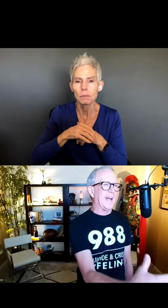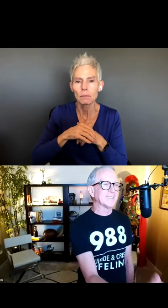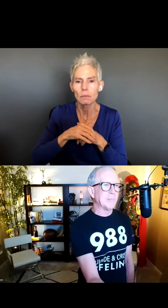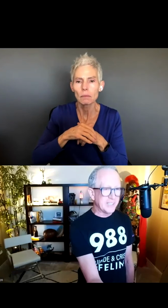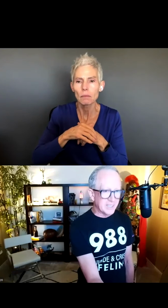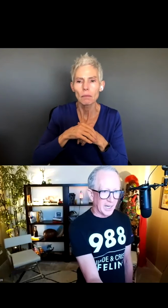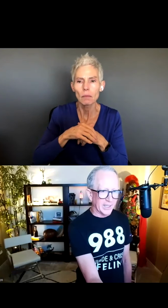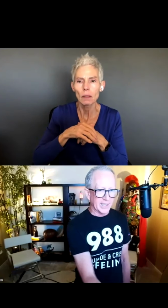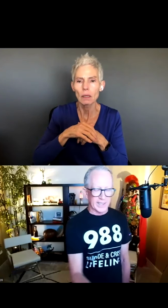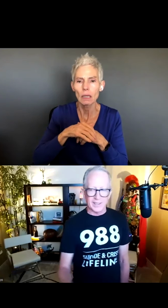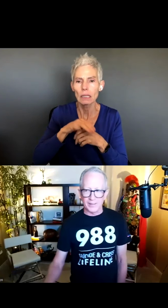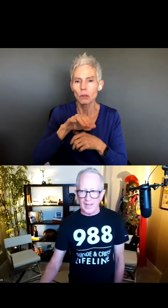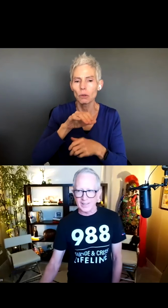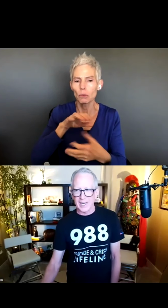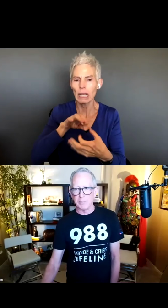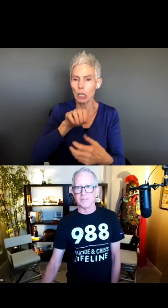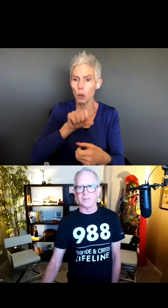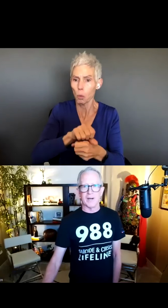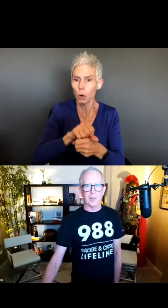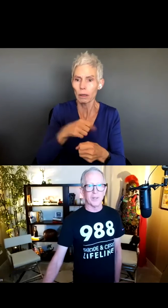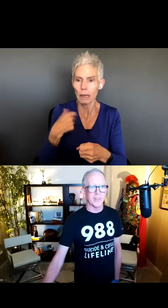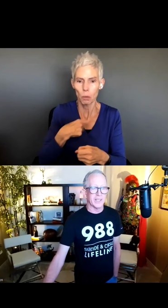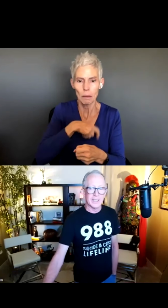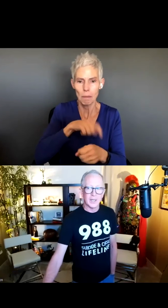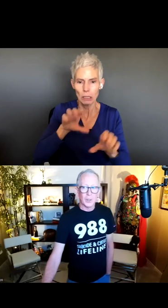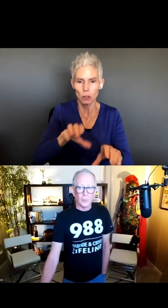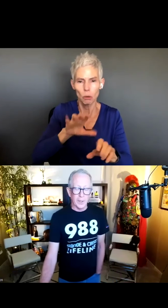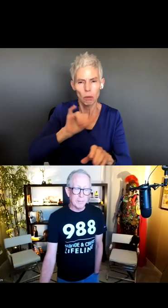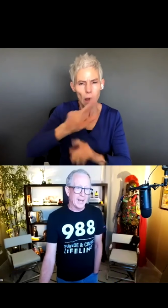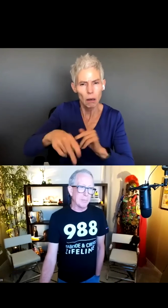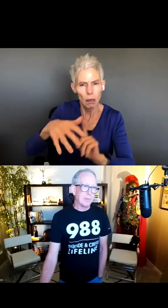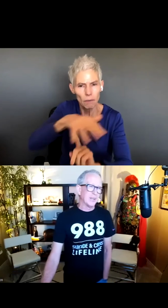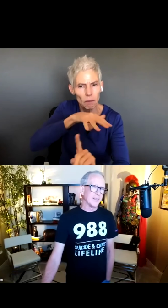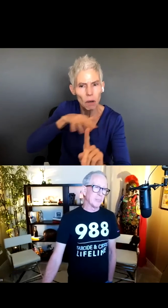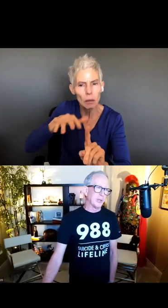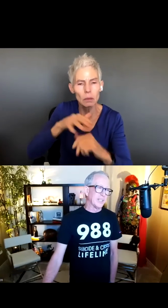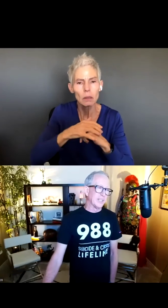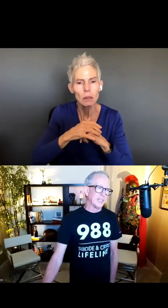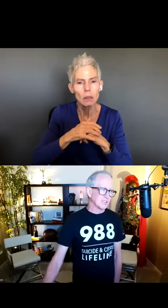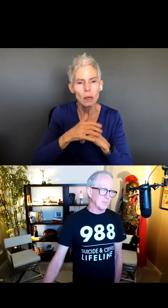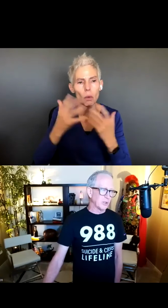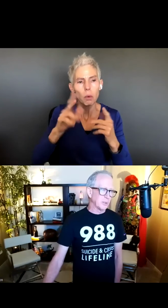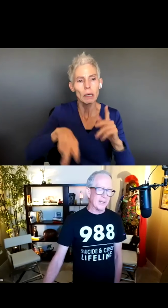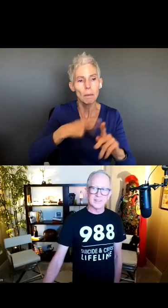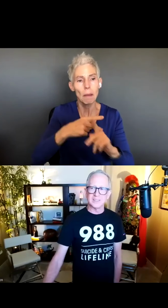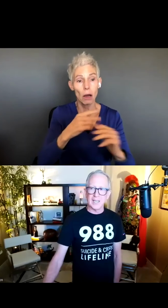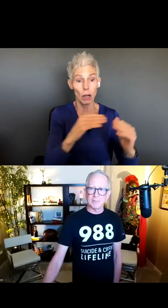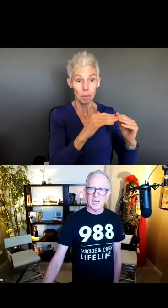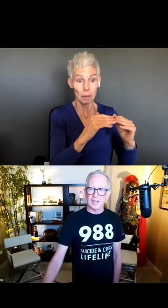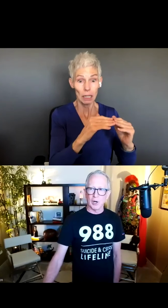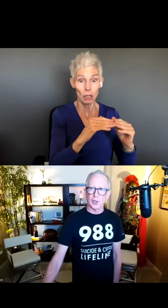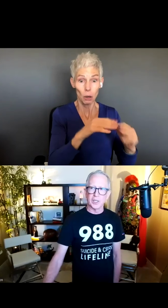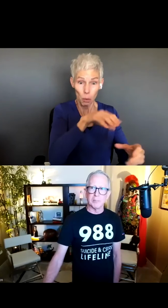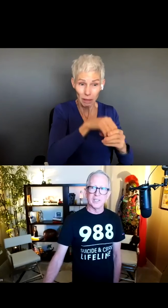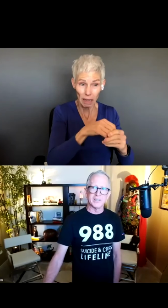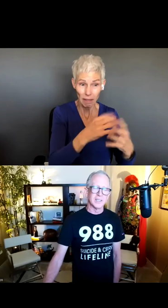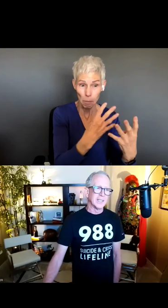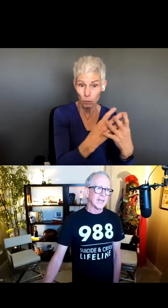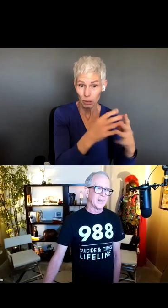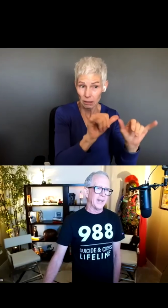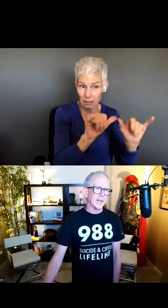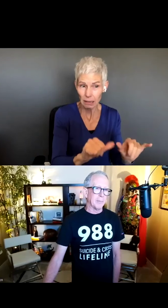that has to be done in that type of environment, then what about a peer in the prison system? You could make the same kind of